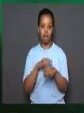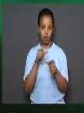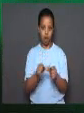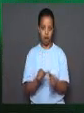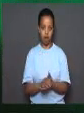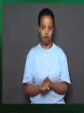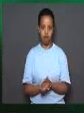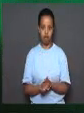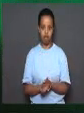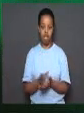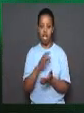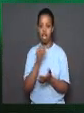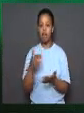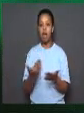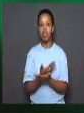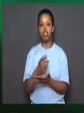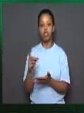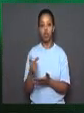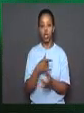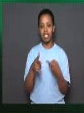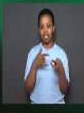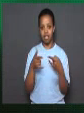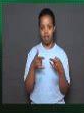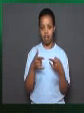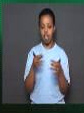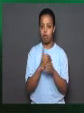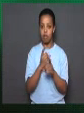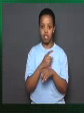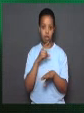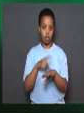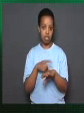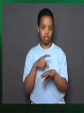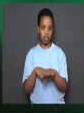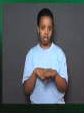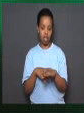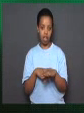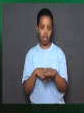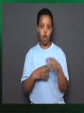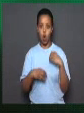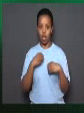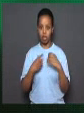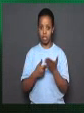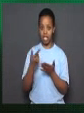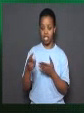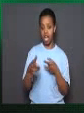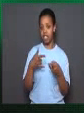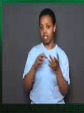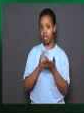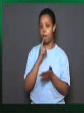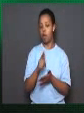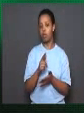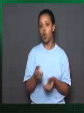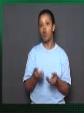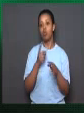When a new variety of species is established, organisms of that type are